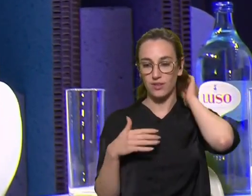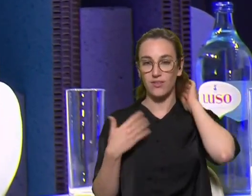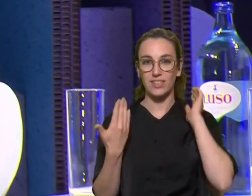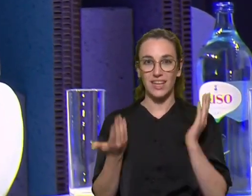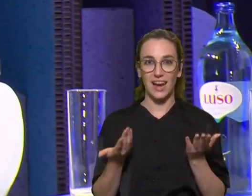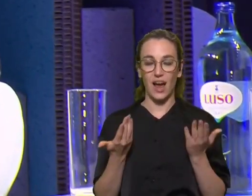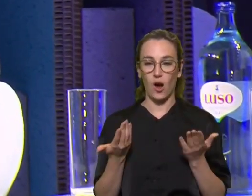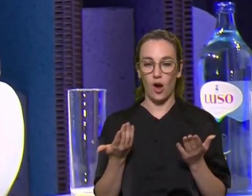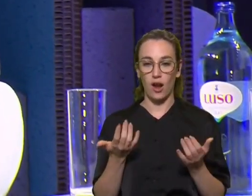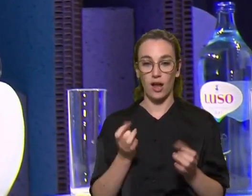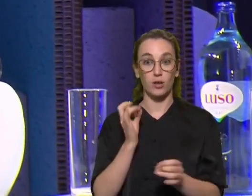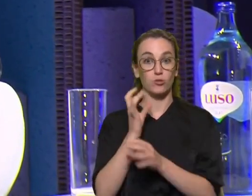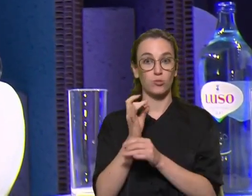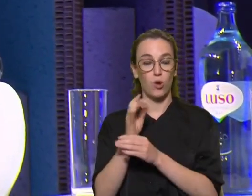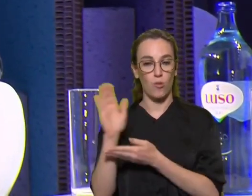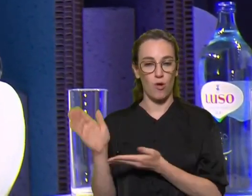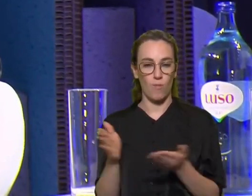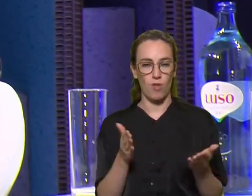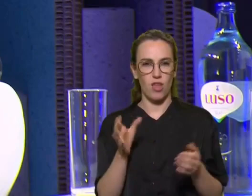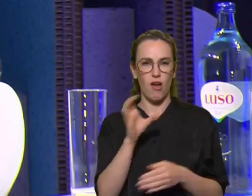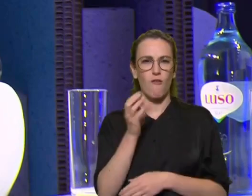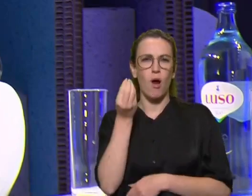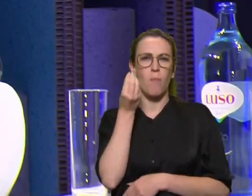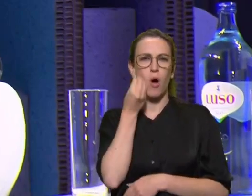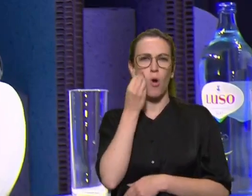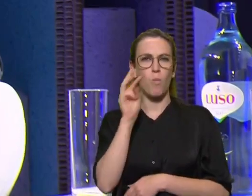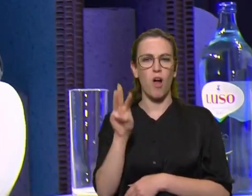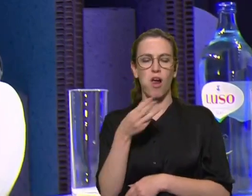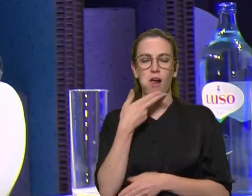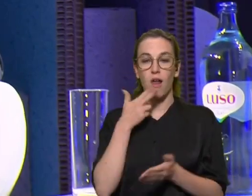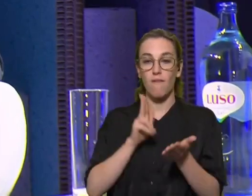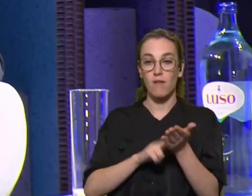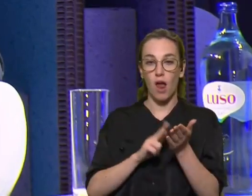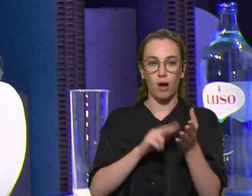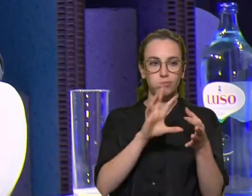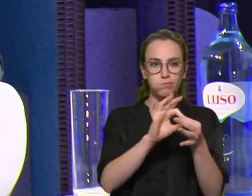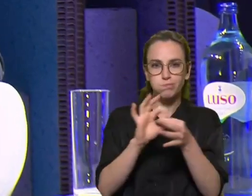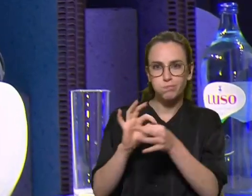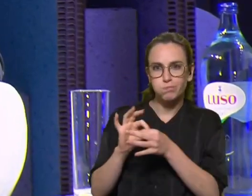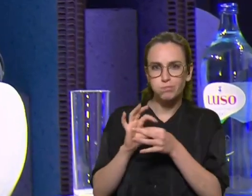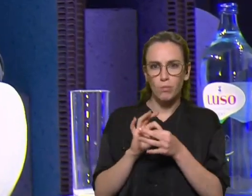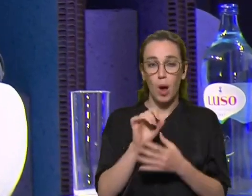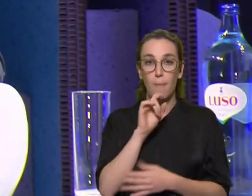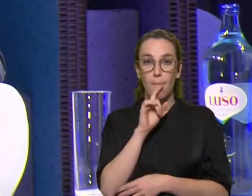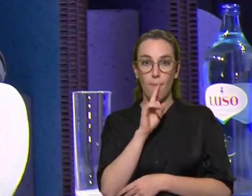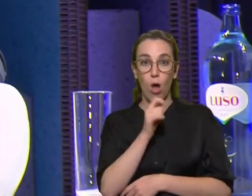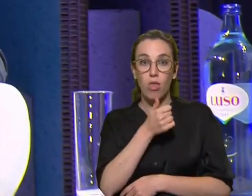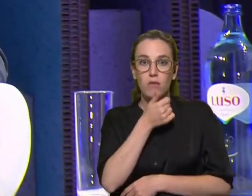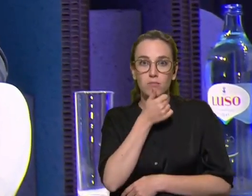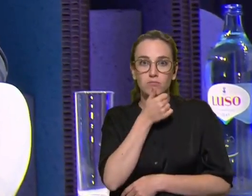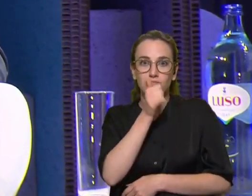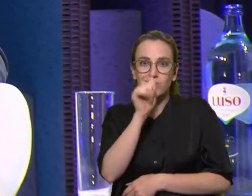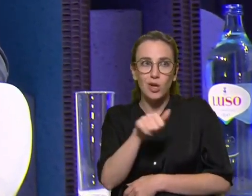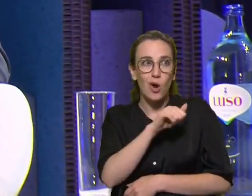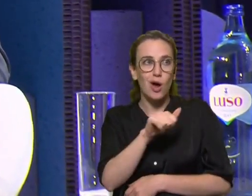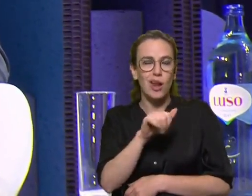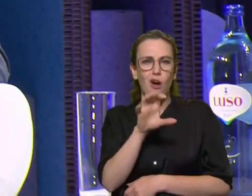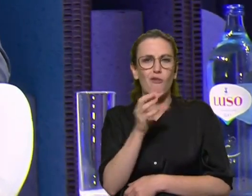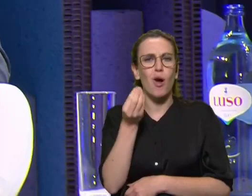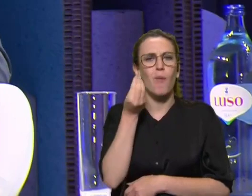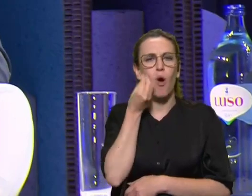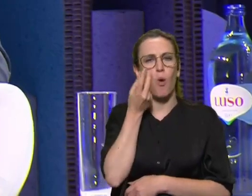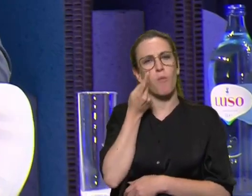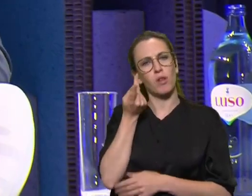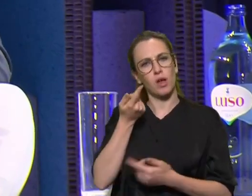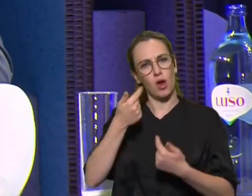data. And so these three realities must interlink, and how can